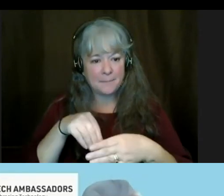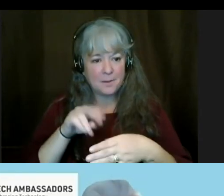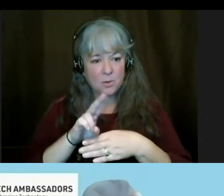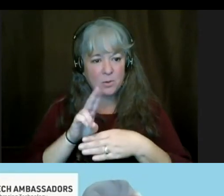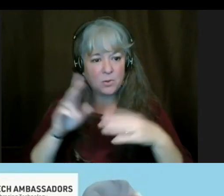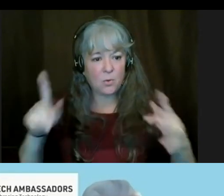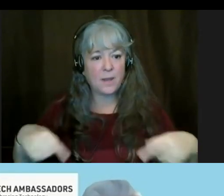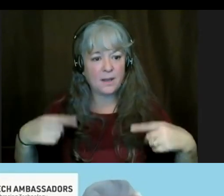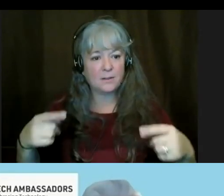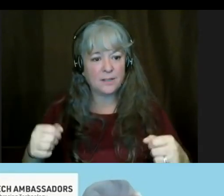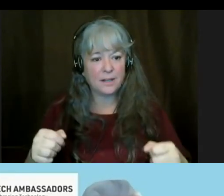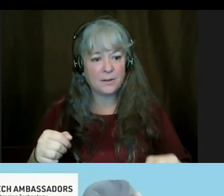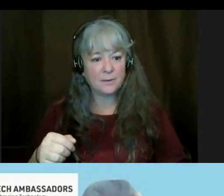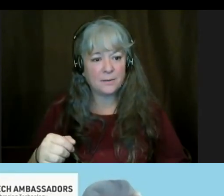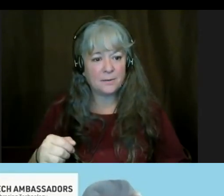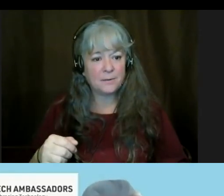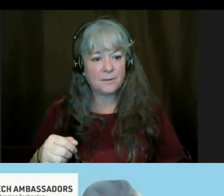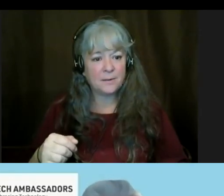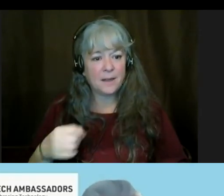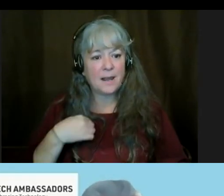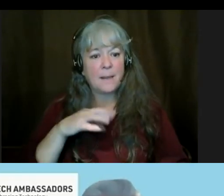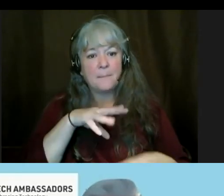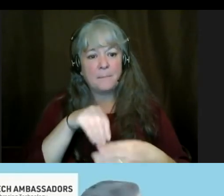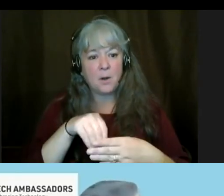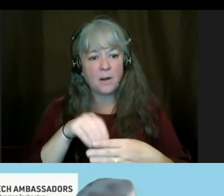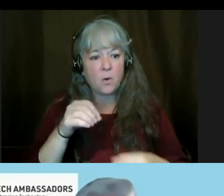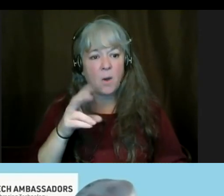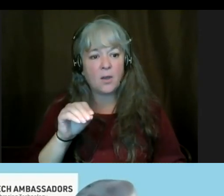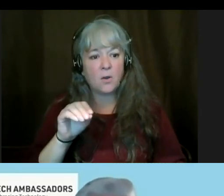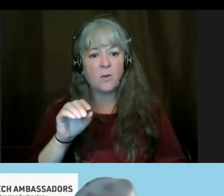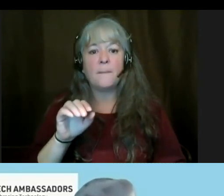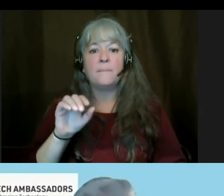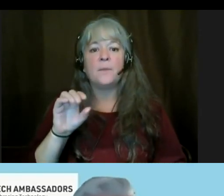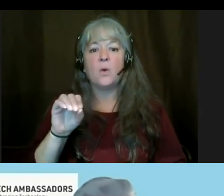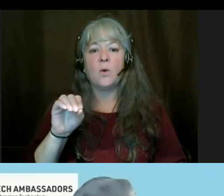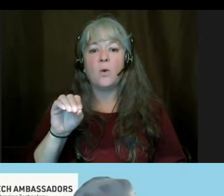the Ohio Homestead Task Force.